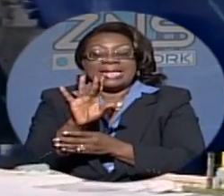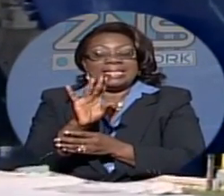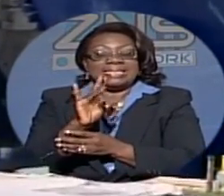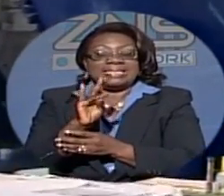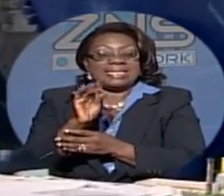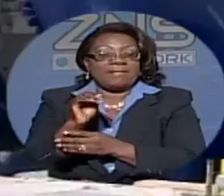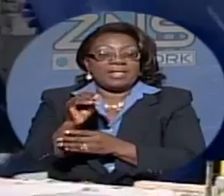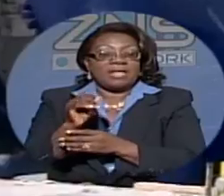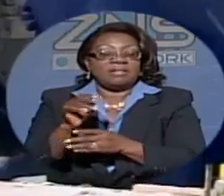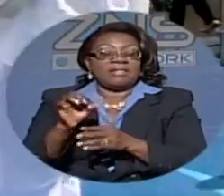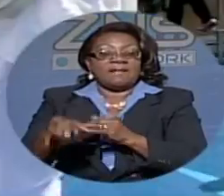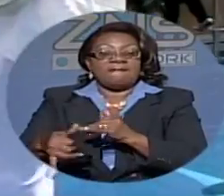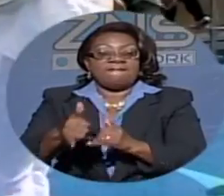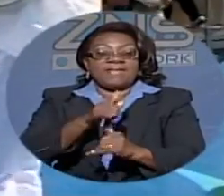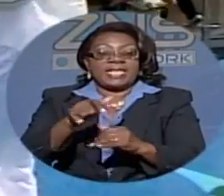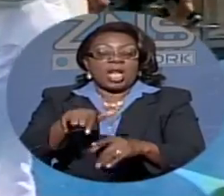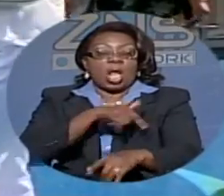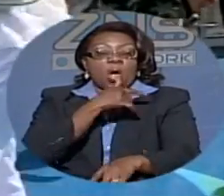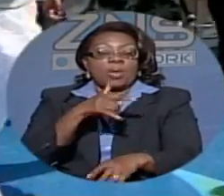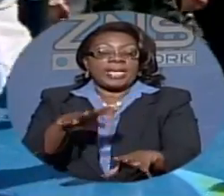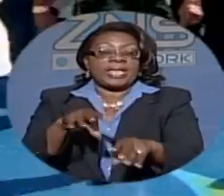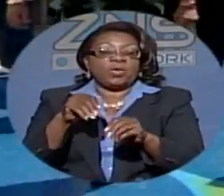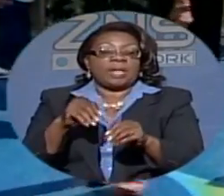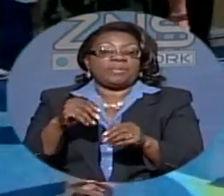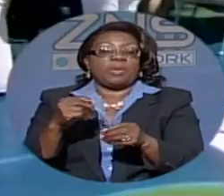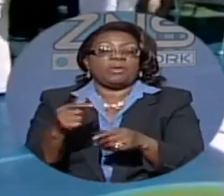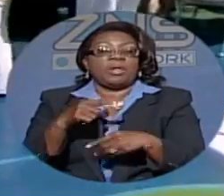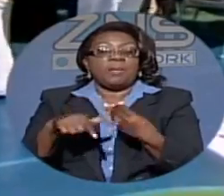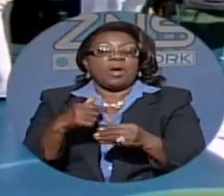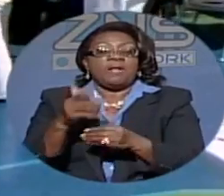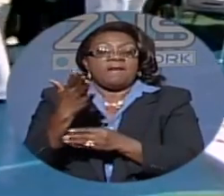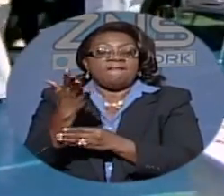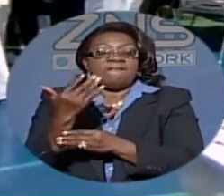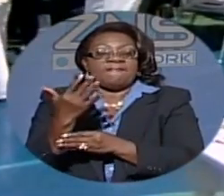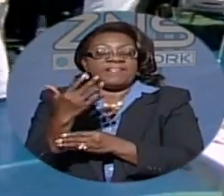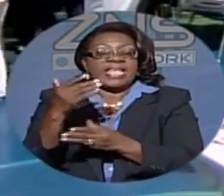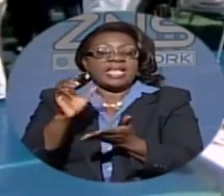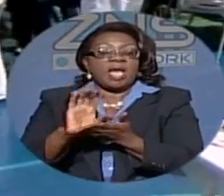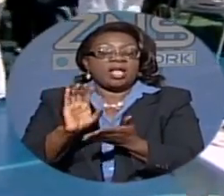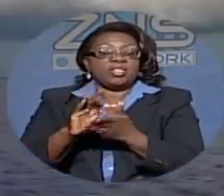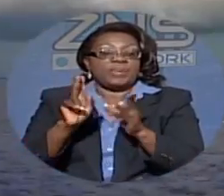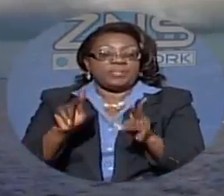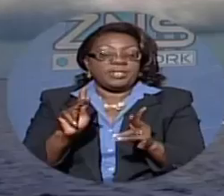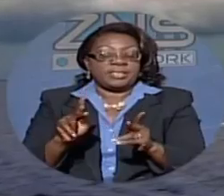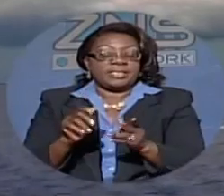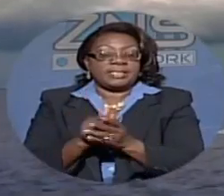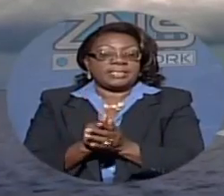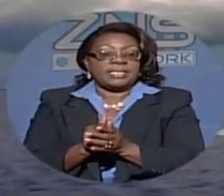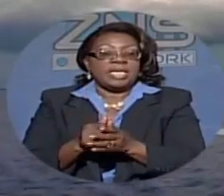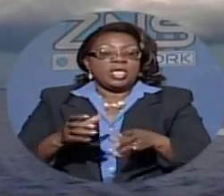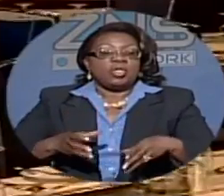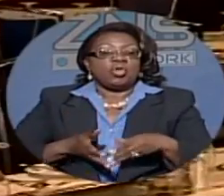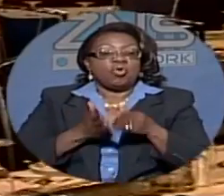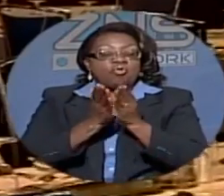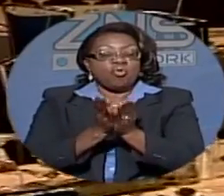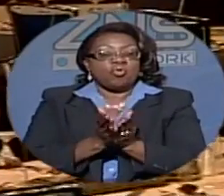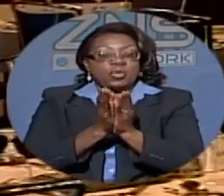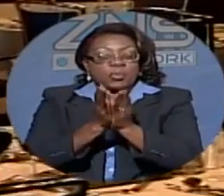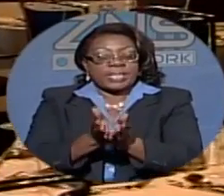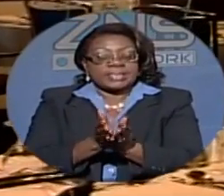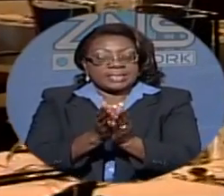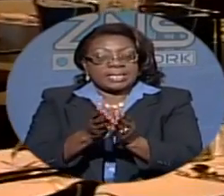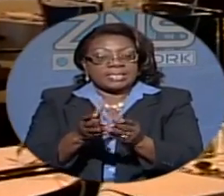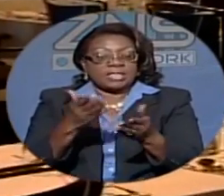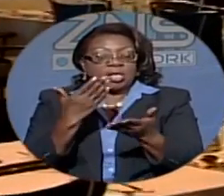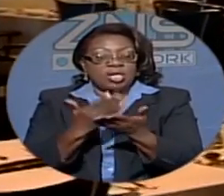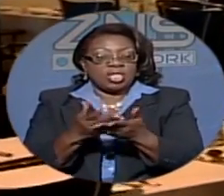feet long, Bahama Celebrations can hold up to 1,500 passengers. Kinnair says the cruise vessel offers a top-notch cruise and